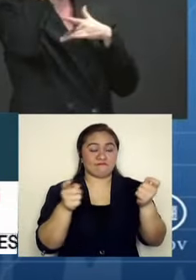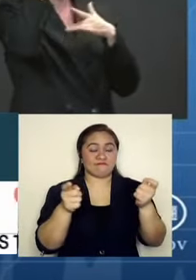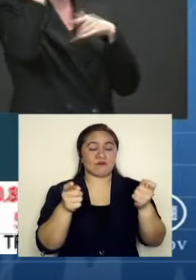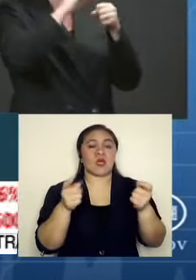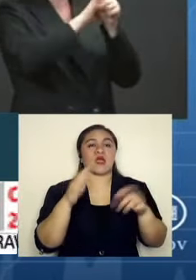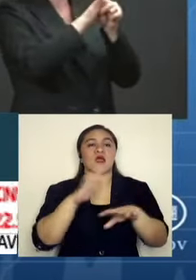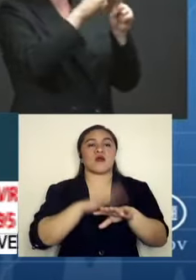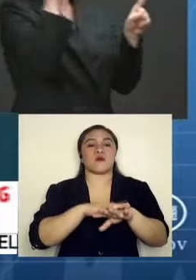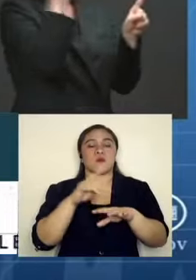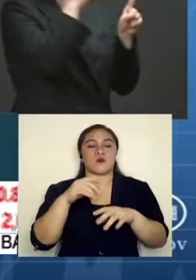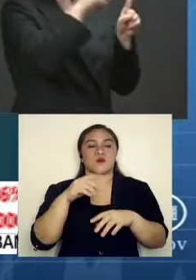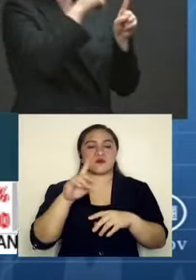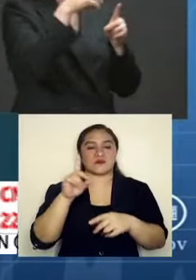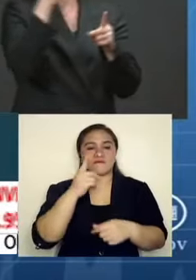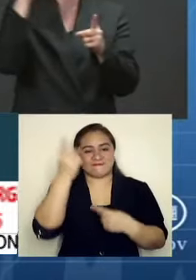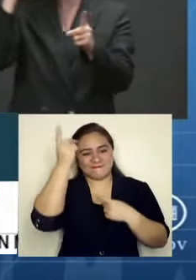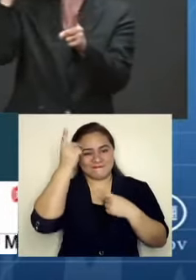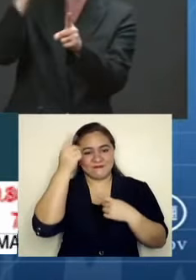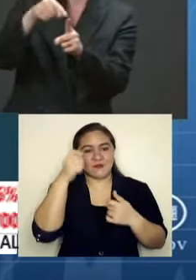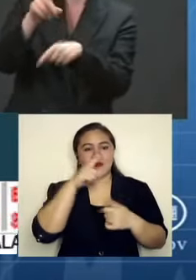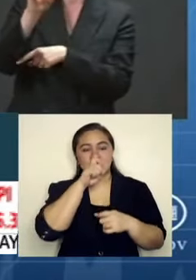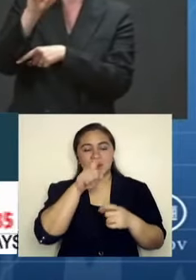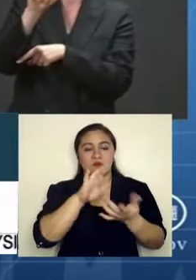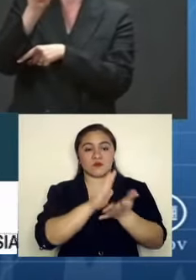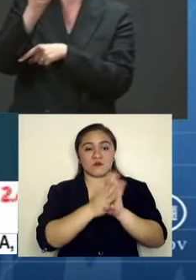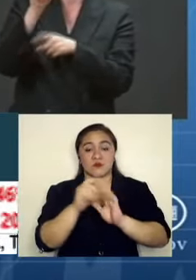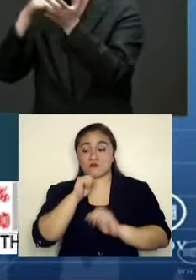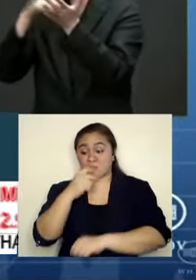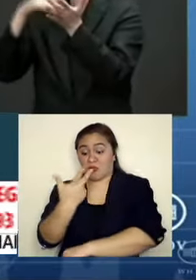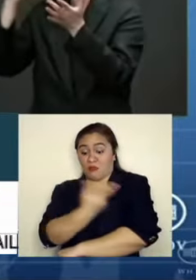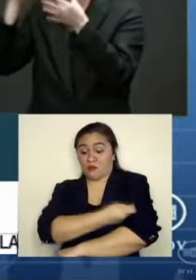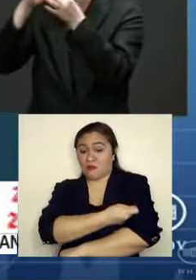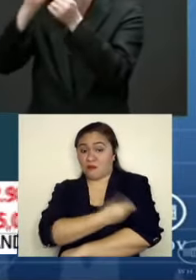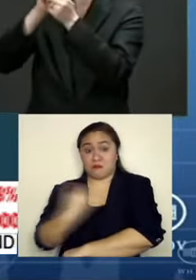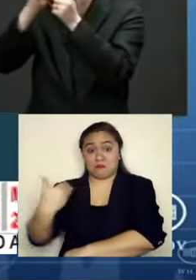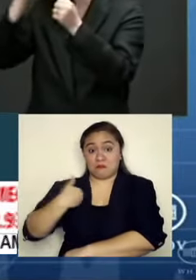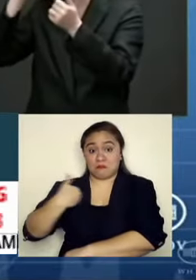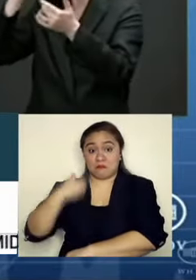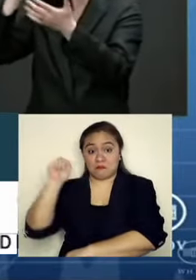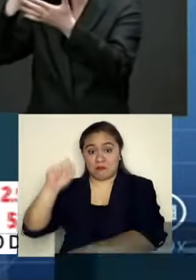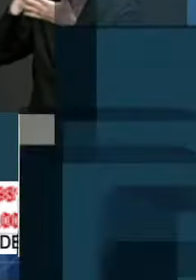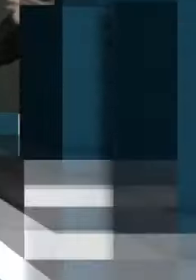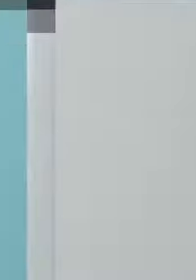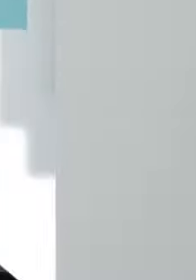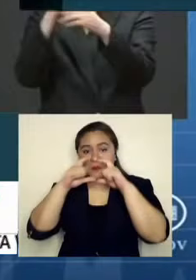only unvaccinated or the unvaccinated need to continue wearing masks.